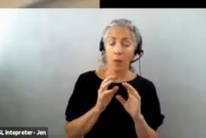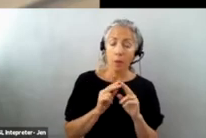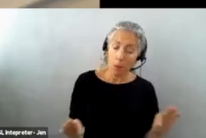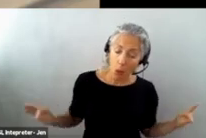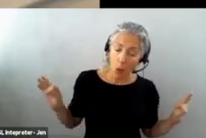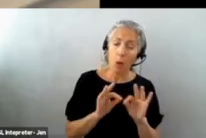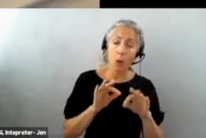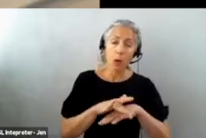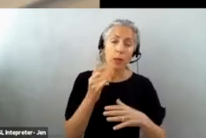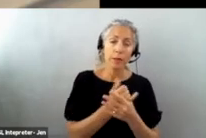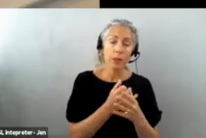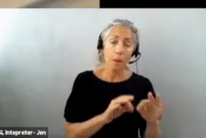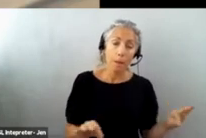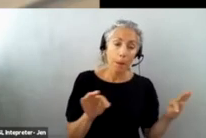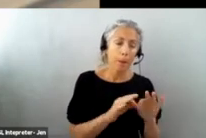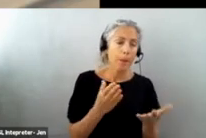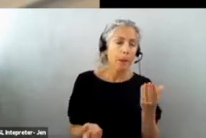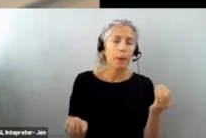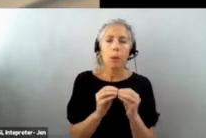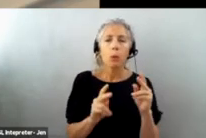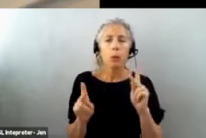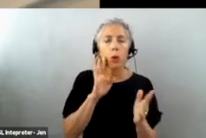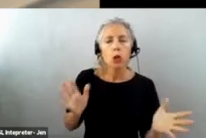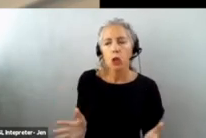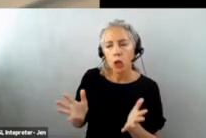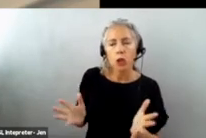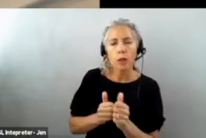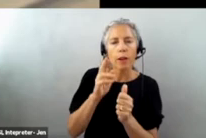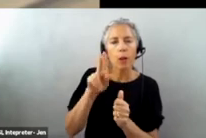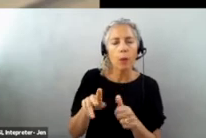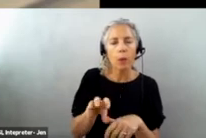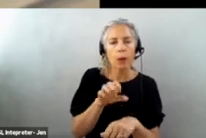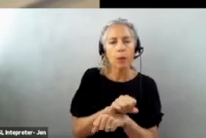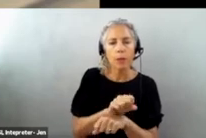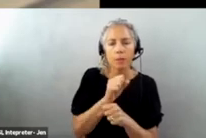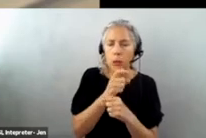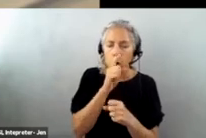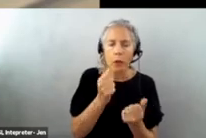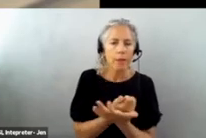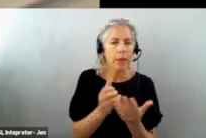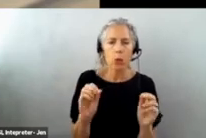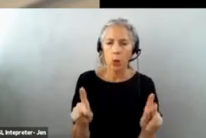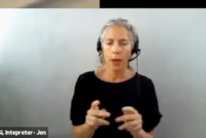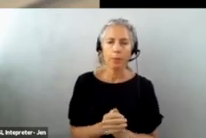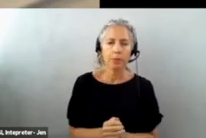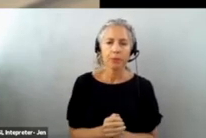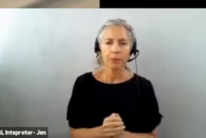early intervention is, maybe more people will encourage those follow-up appointments just to be sure that everything's okay and